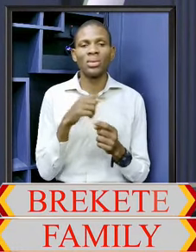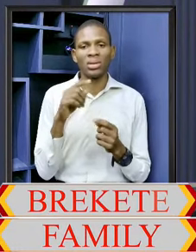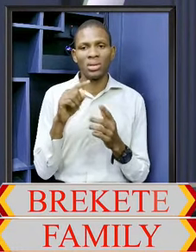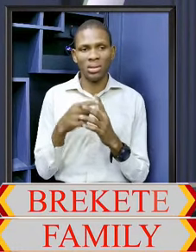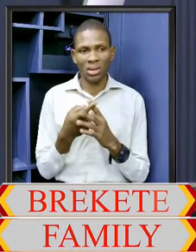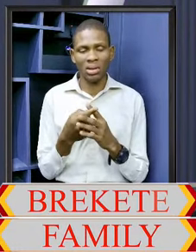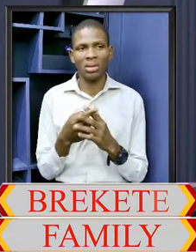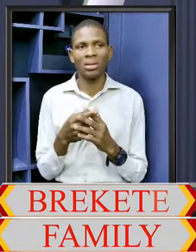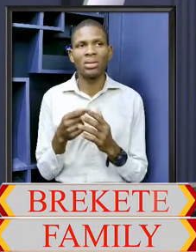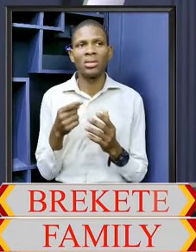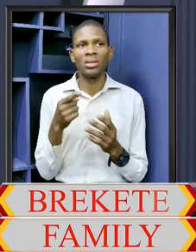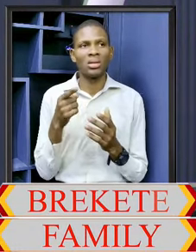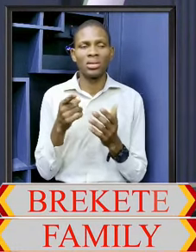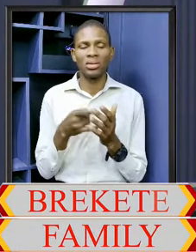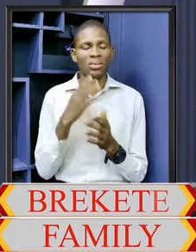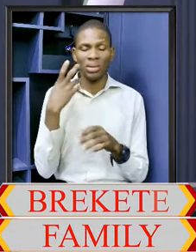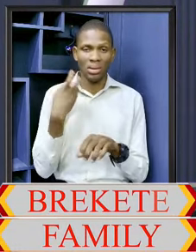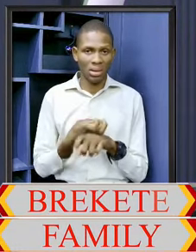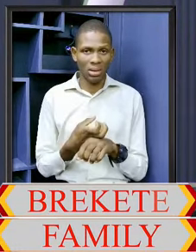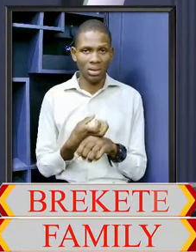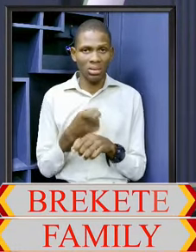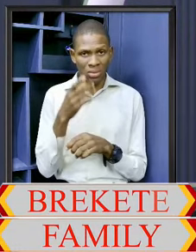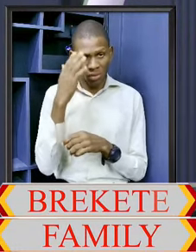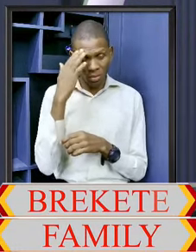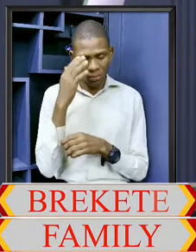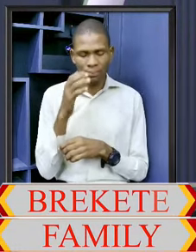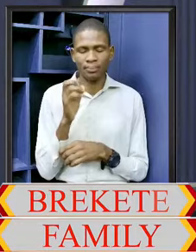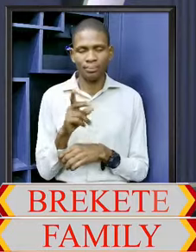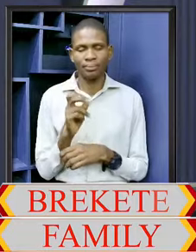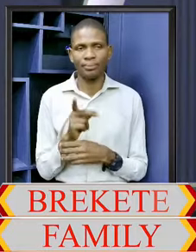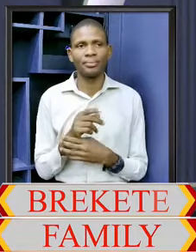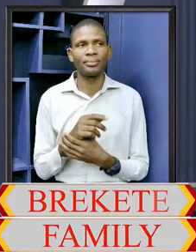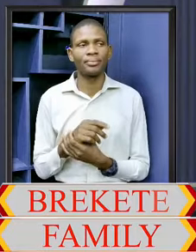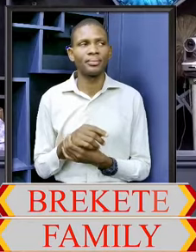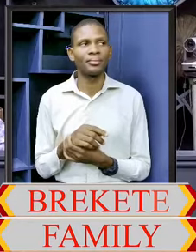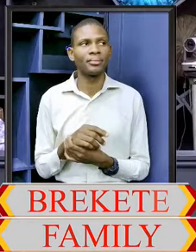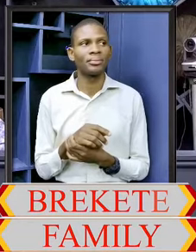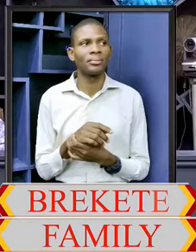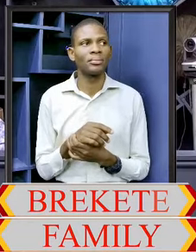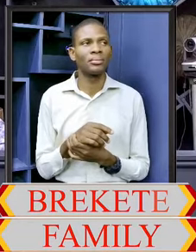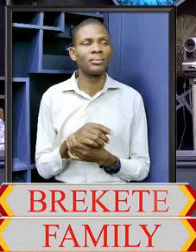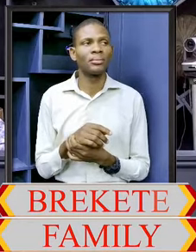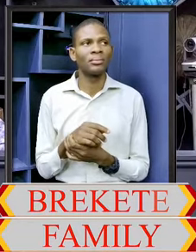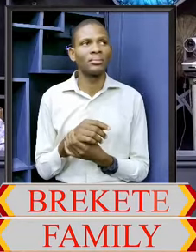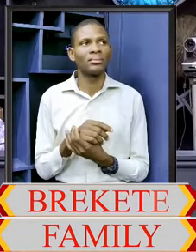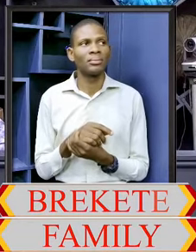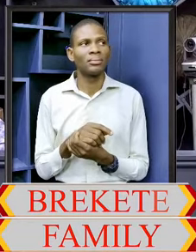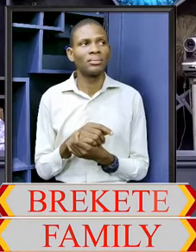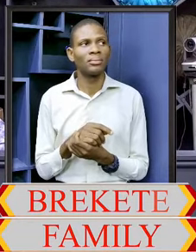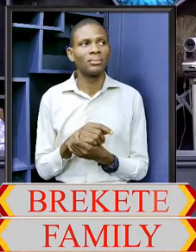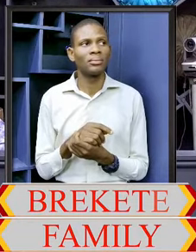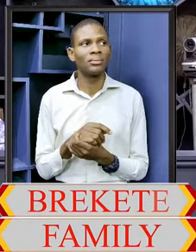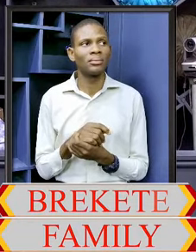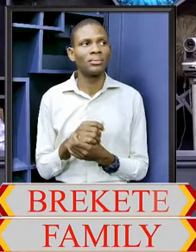know, sir. You know. Yes, sir. I know. You know. Yes,